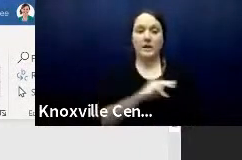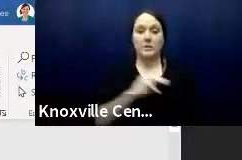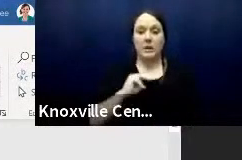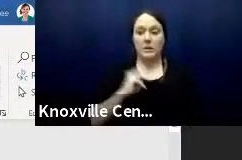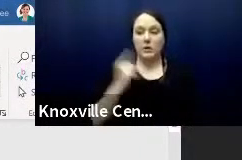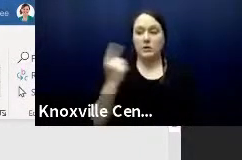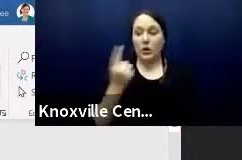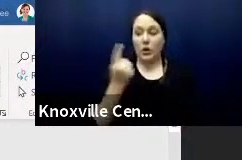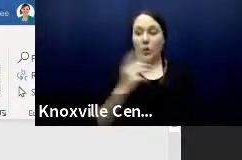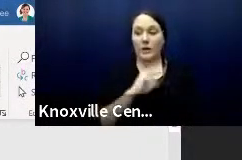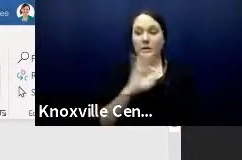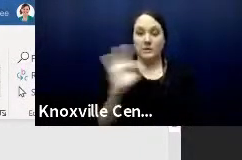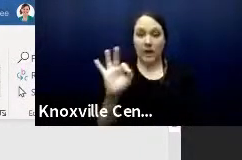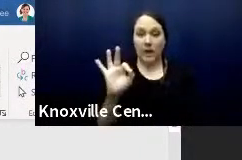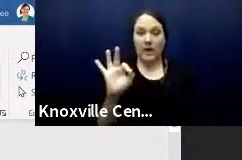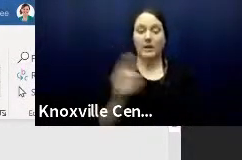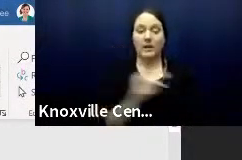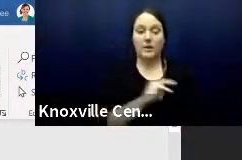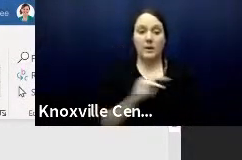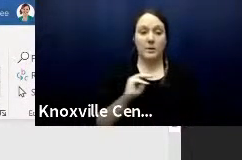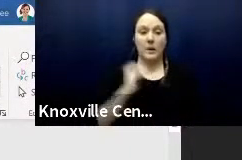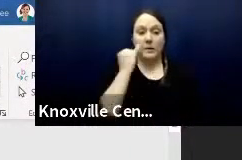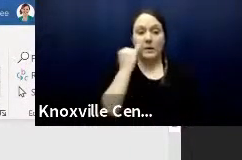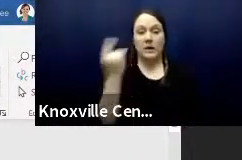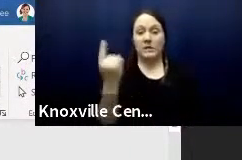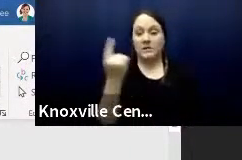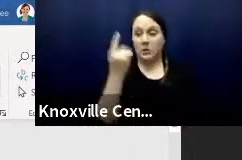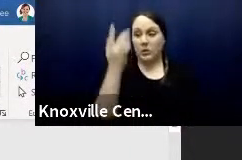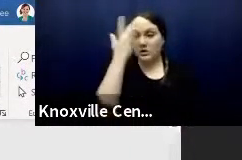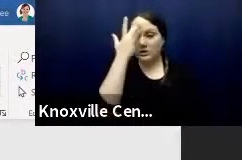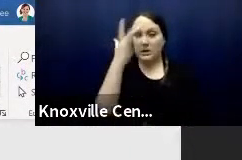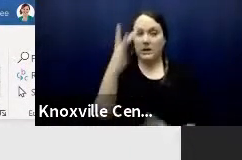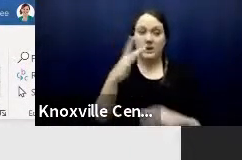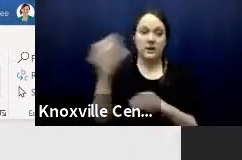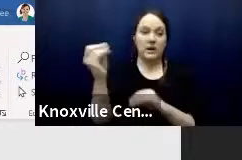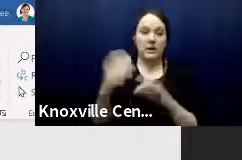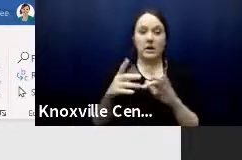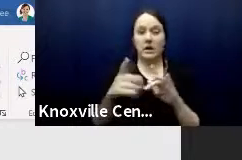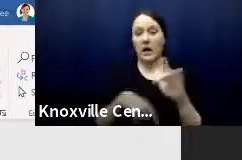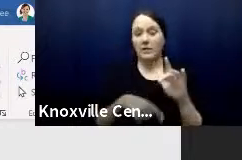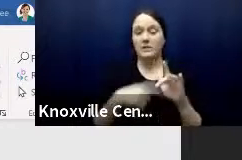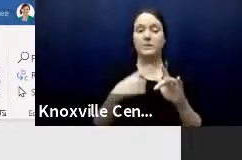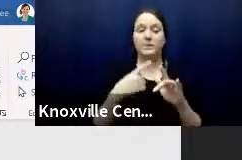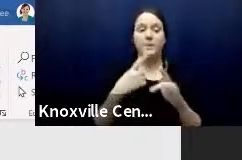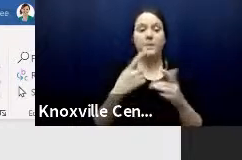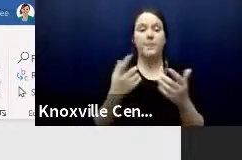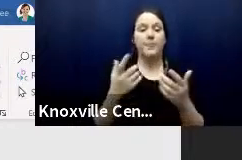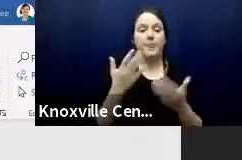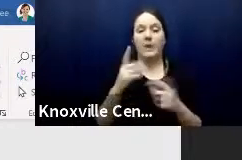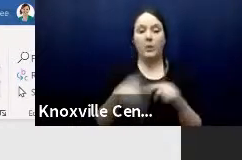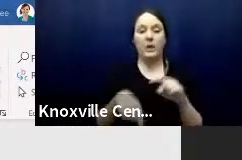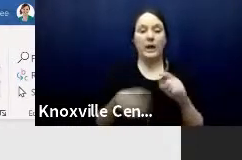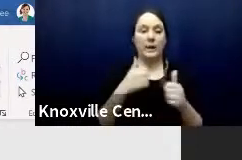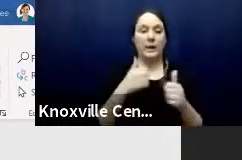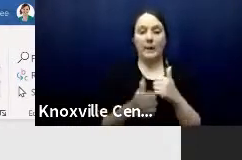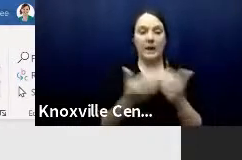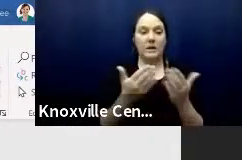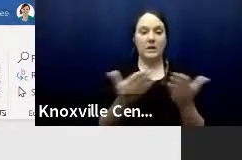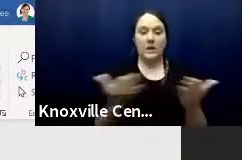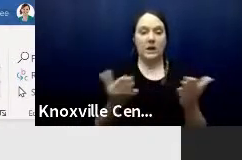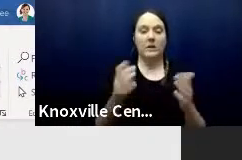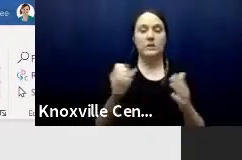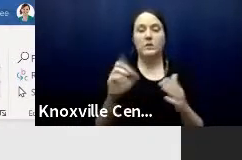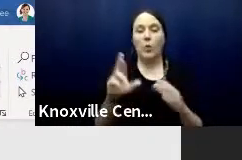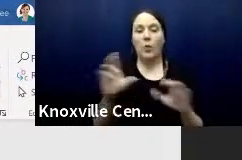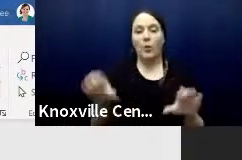9, then if we have somebody out sick or gone, we may not be able to pass certain things or do